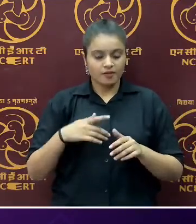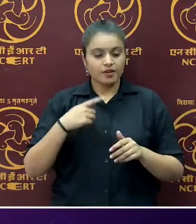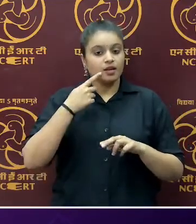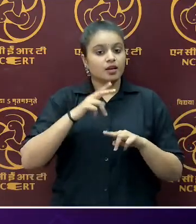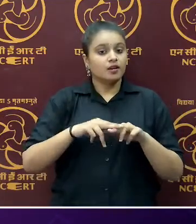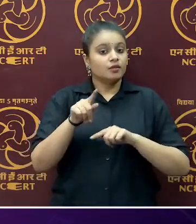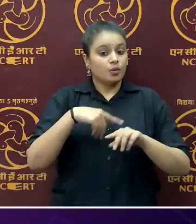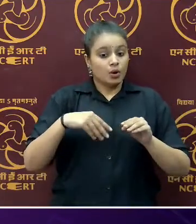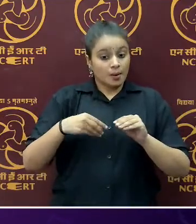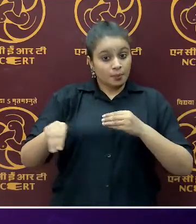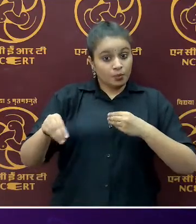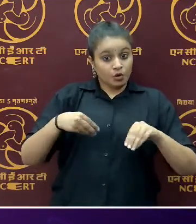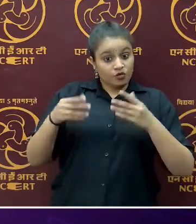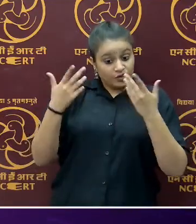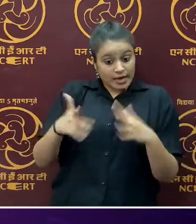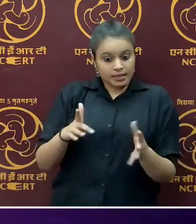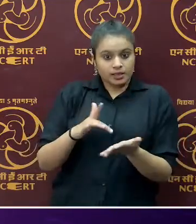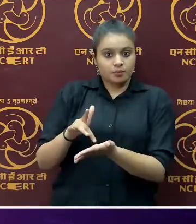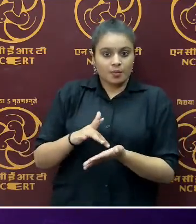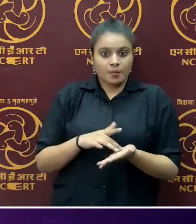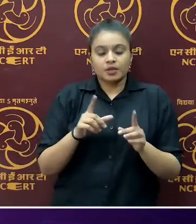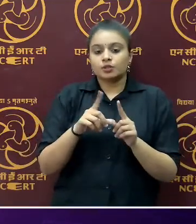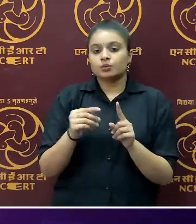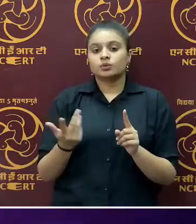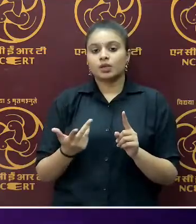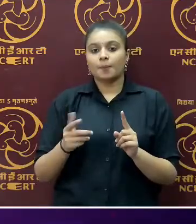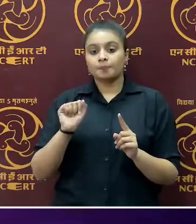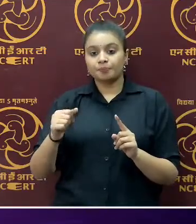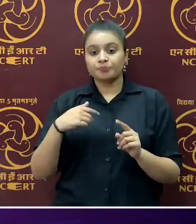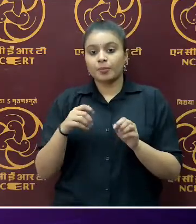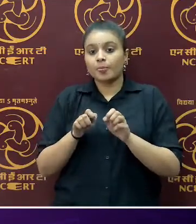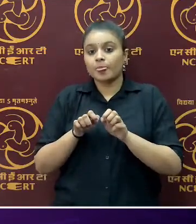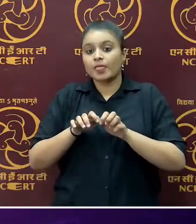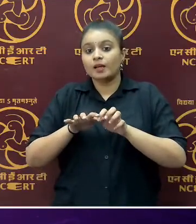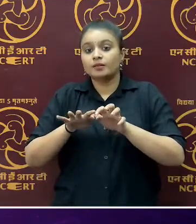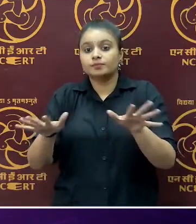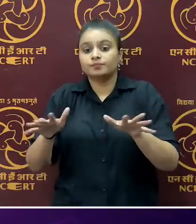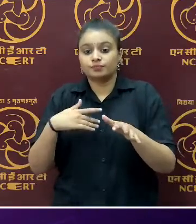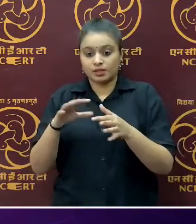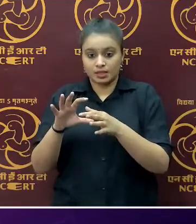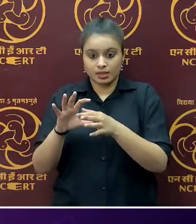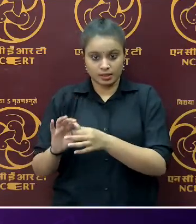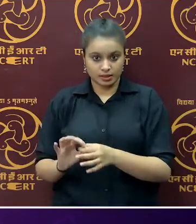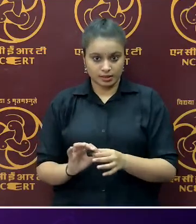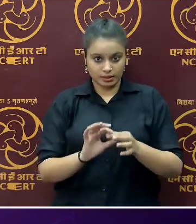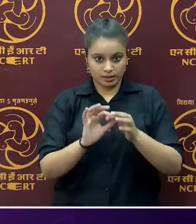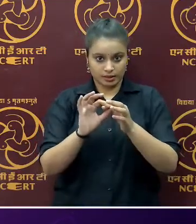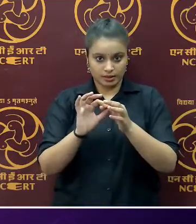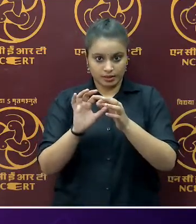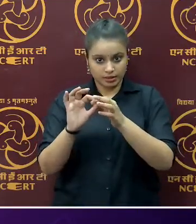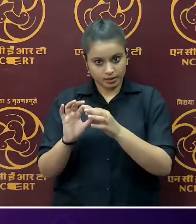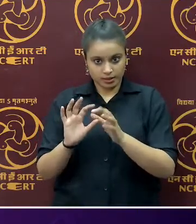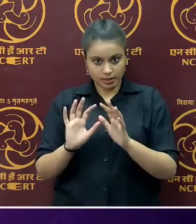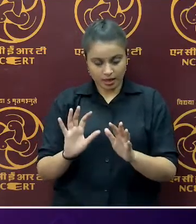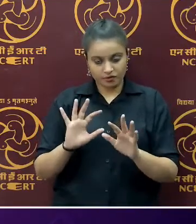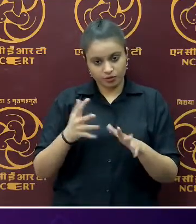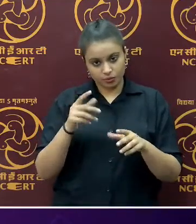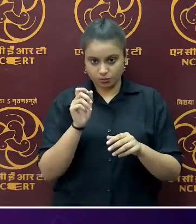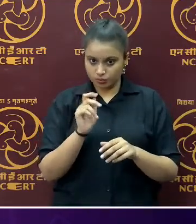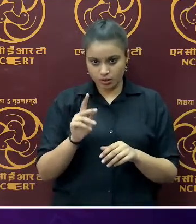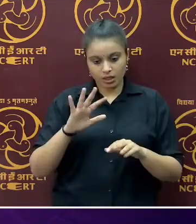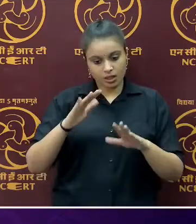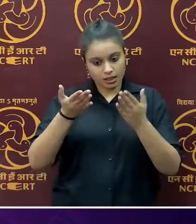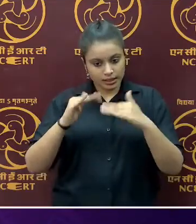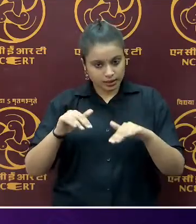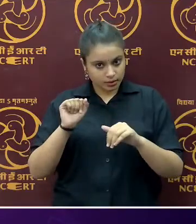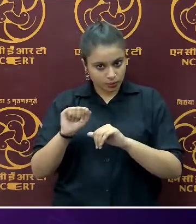as they are moving randomly, what do? They exert, they hit with each other. Right? They also